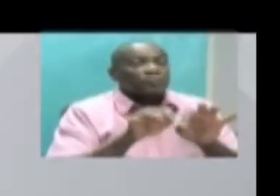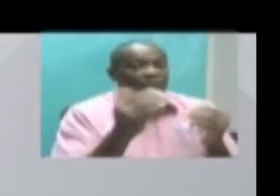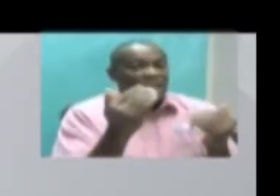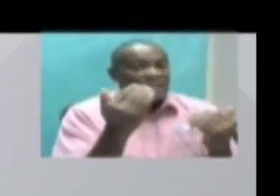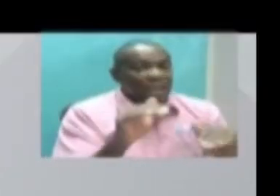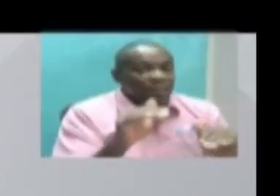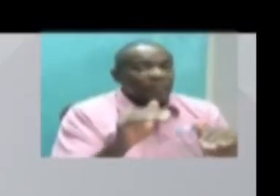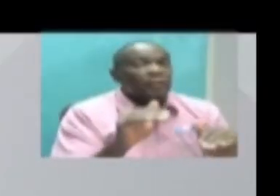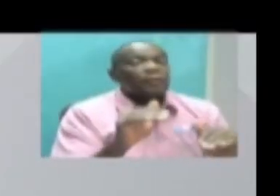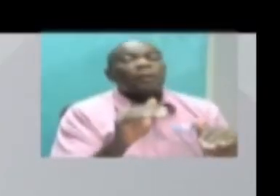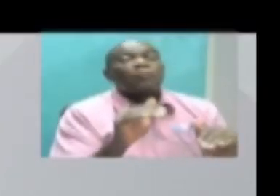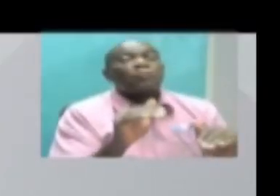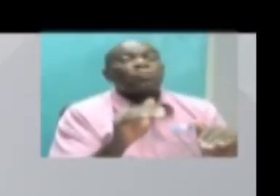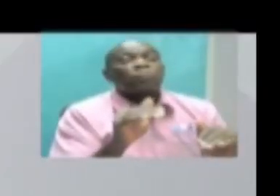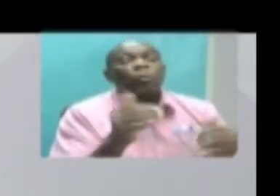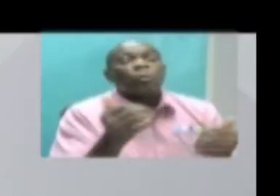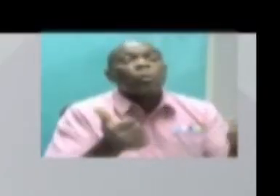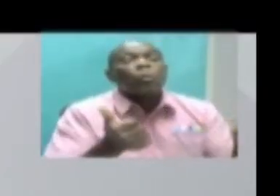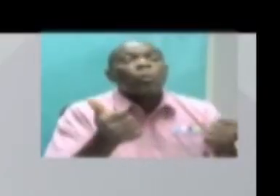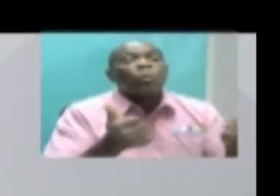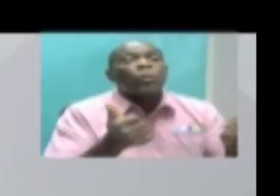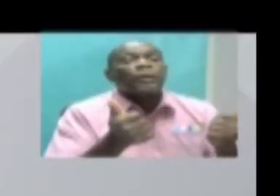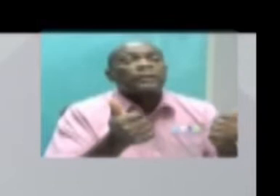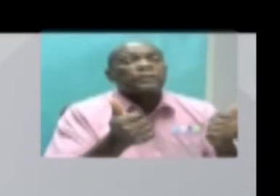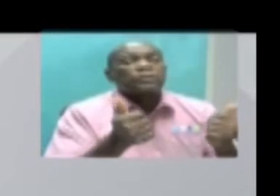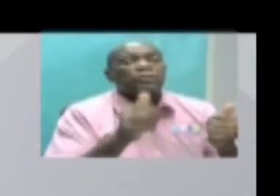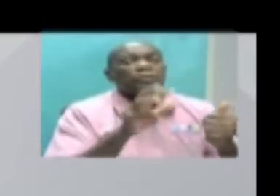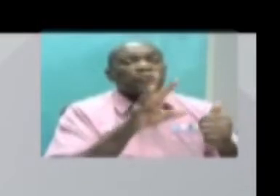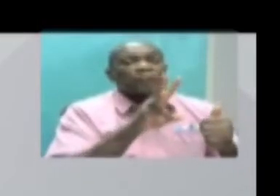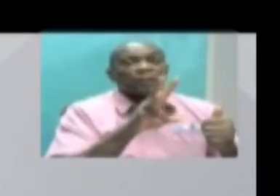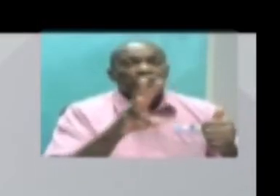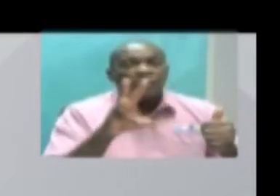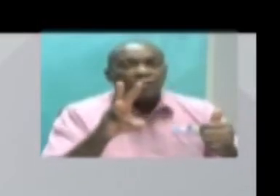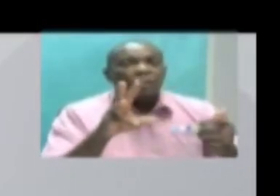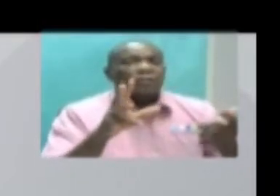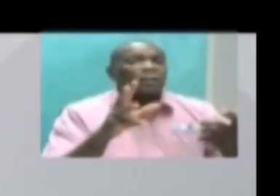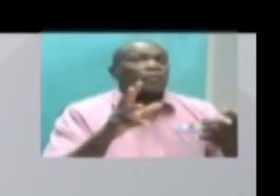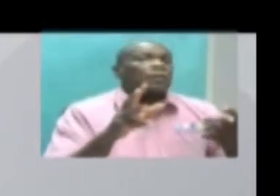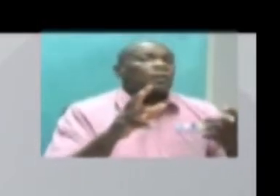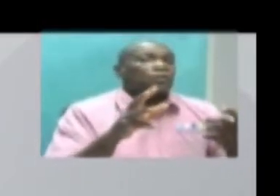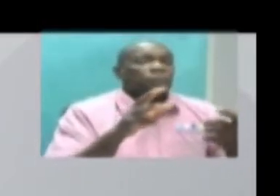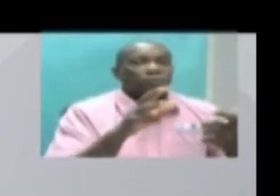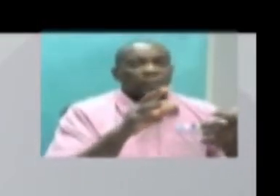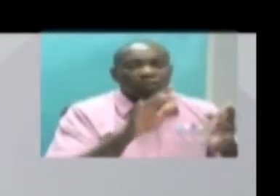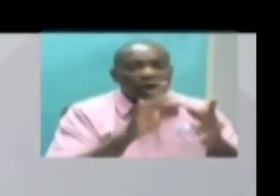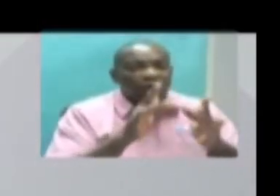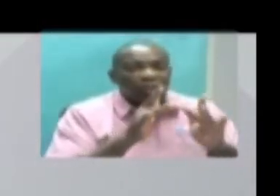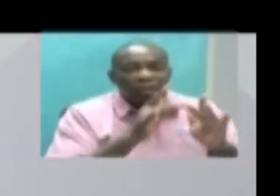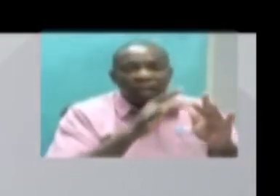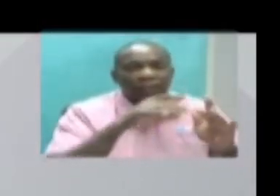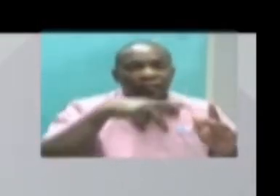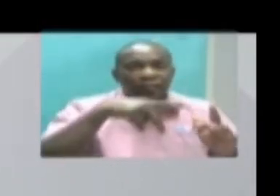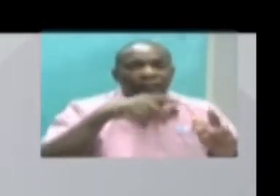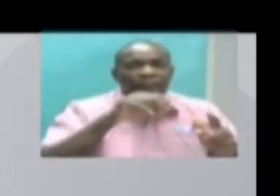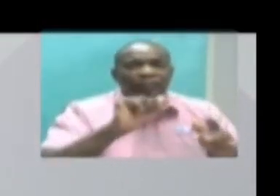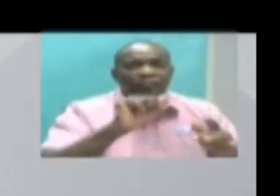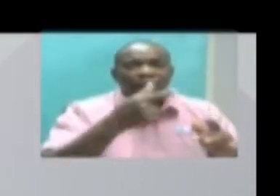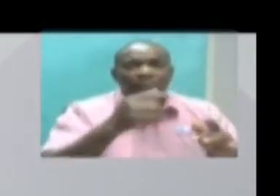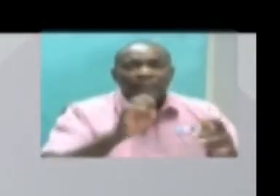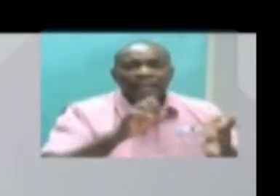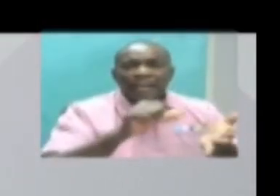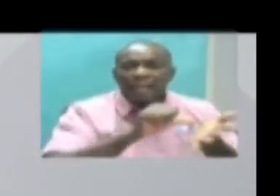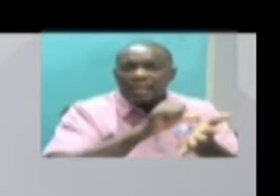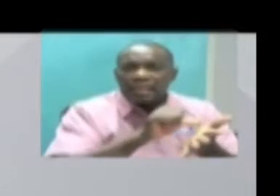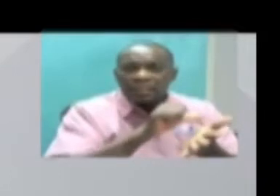tip that parents can use right now that able for them to monitor what online content their children